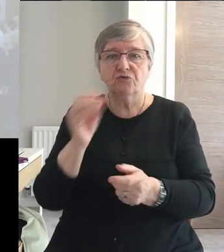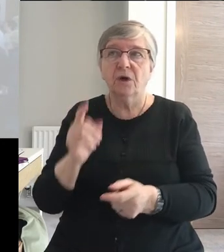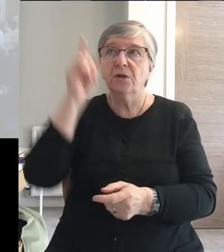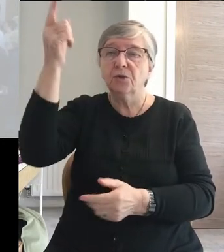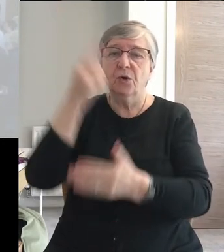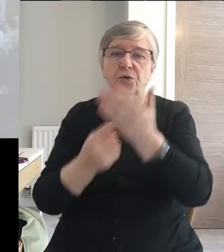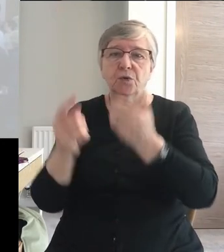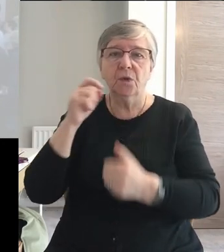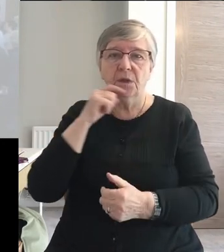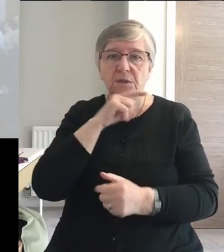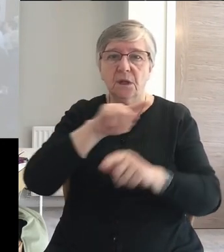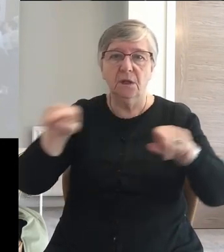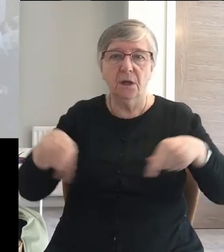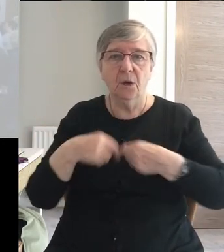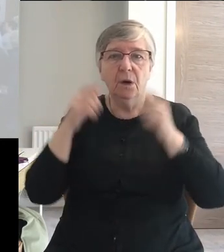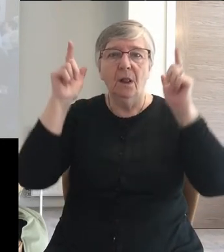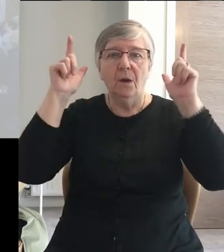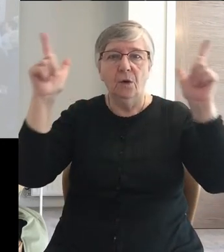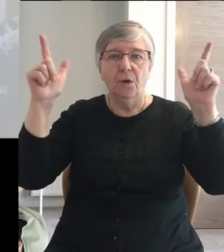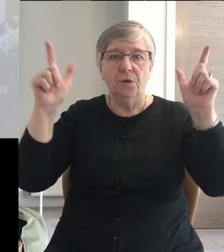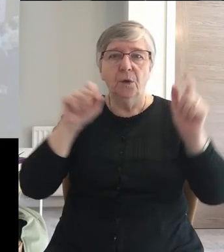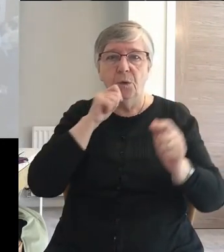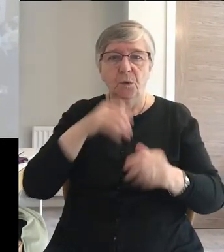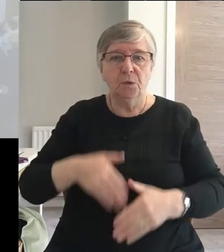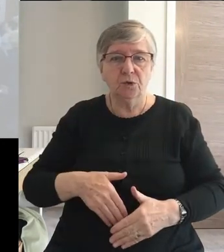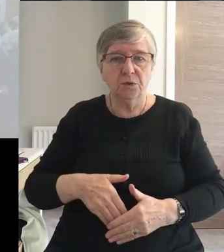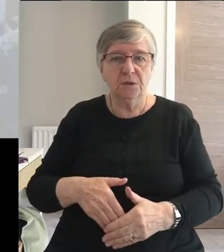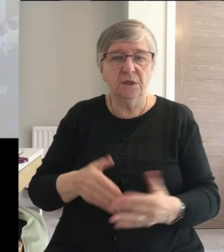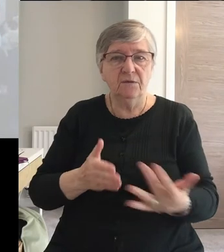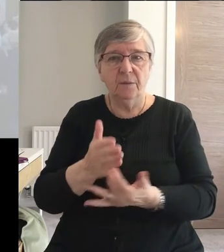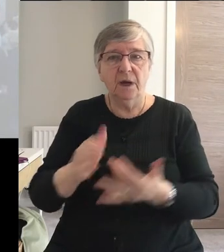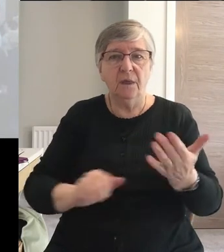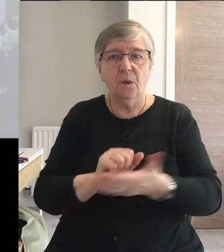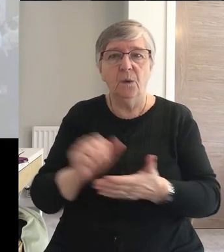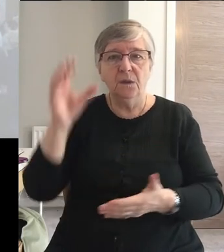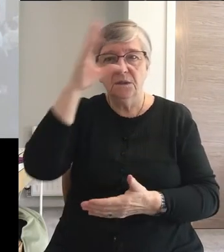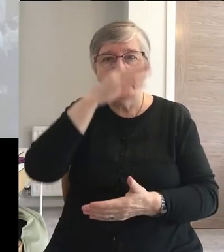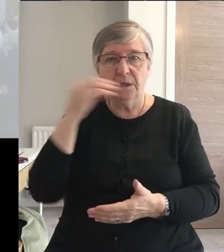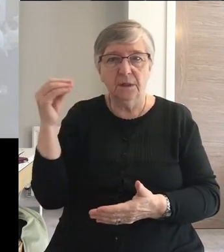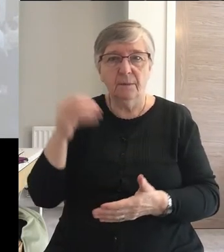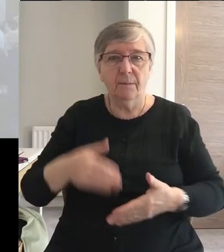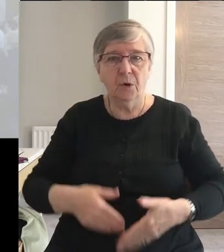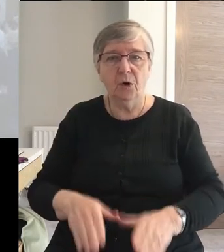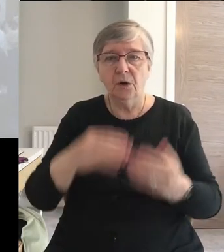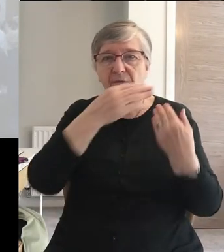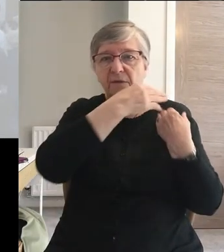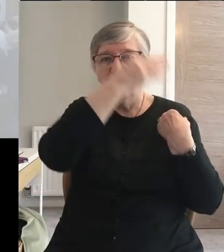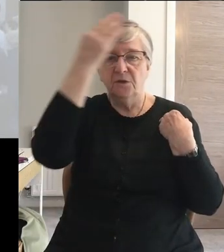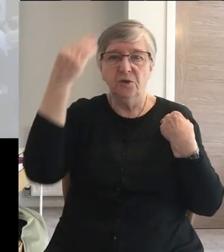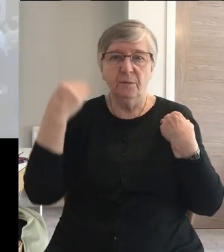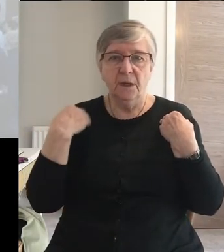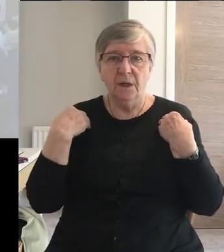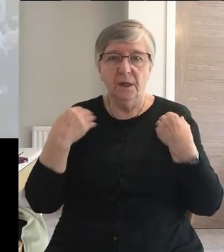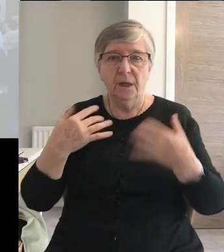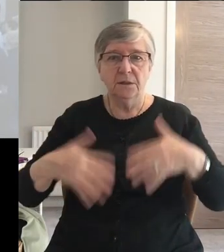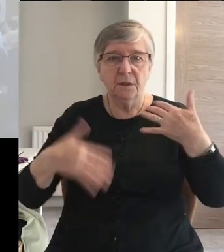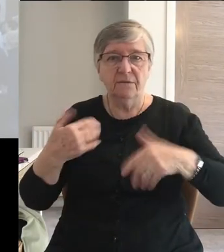Christ, God's only Son, our Lord, who was conceived by the Holy Spirit, born of the Virgin